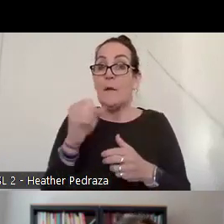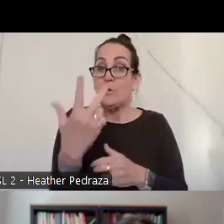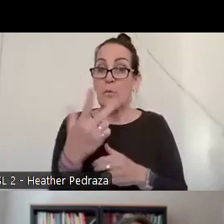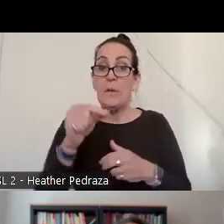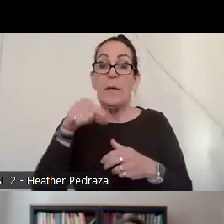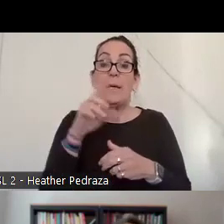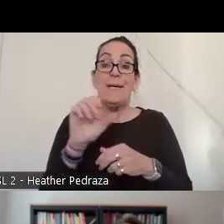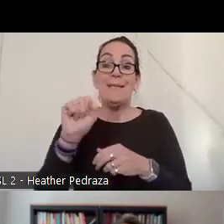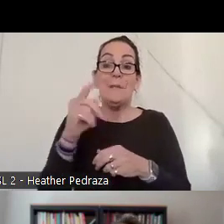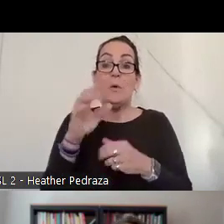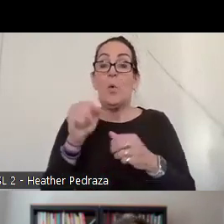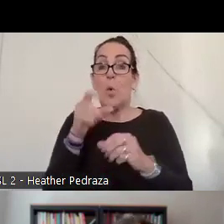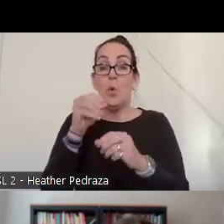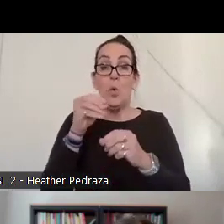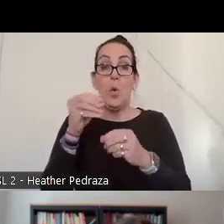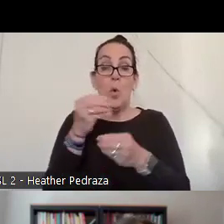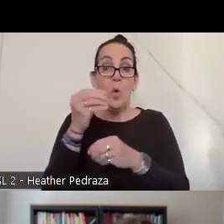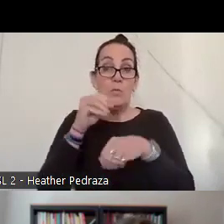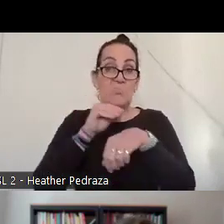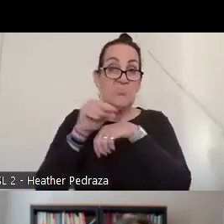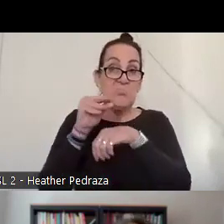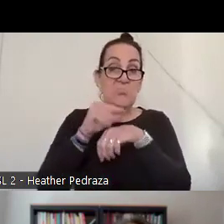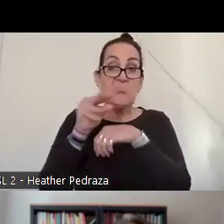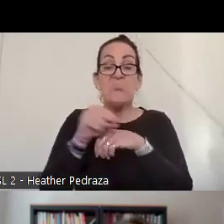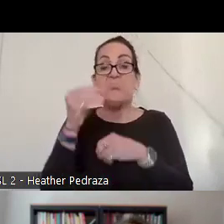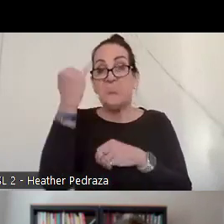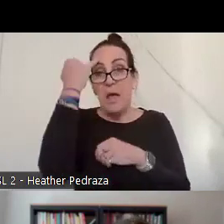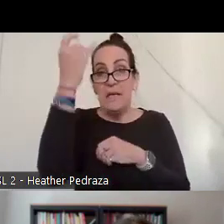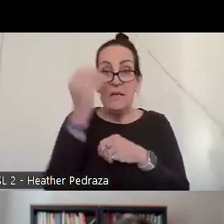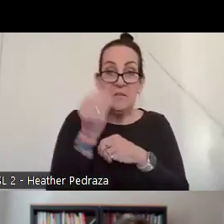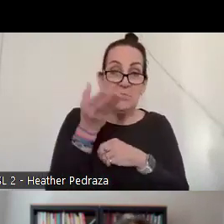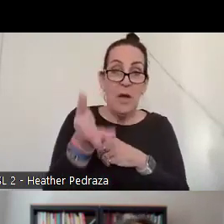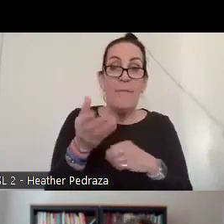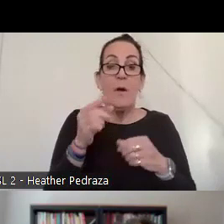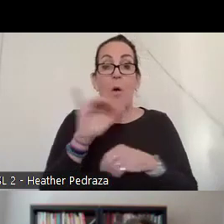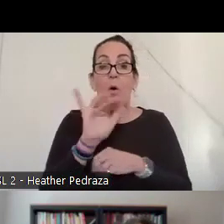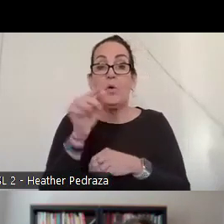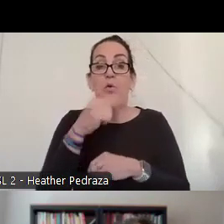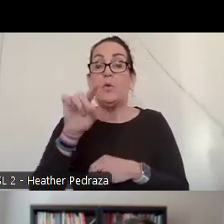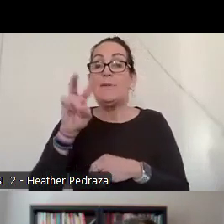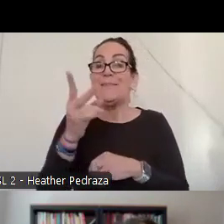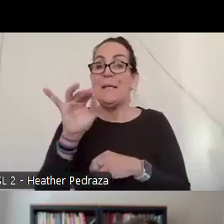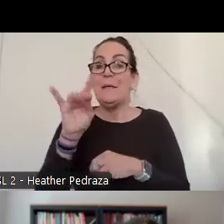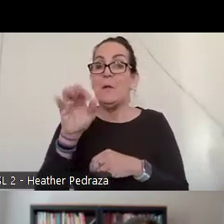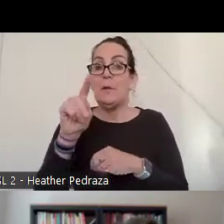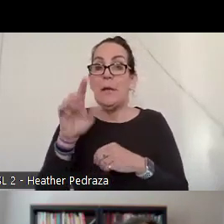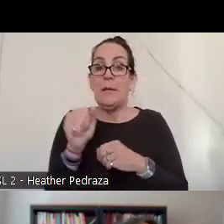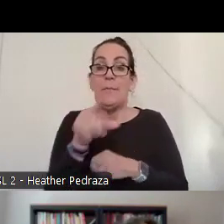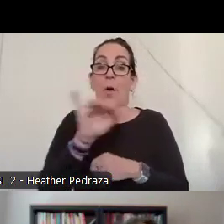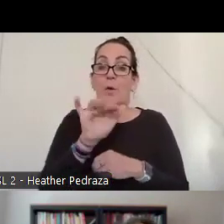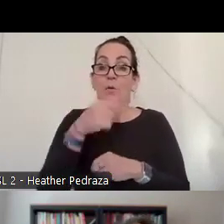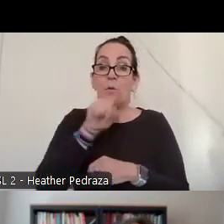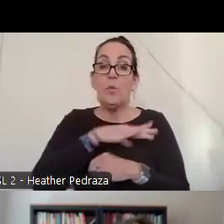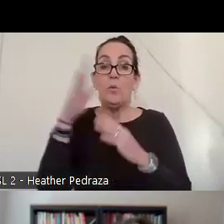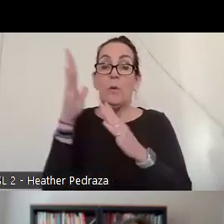coming together into a comprehensive evaluation. We will also be prioritizing deliverables at the end of this